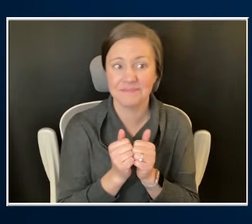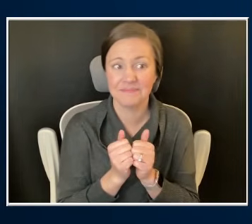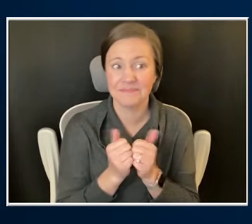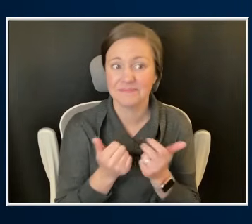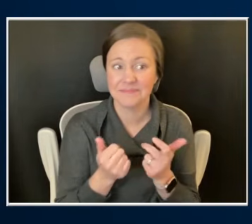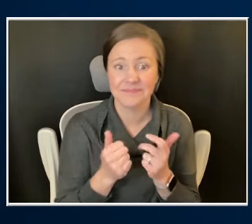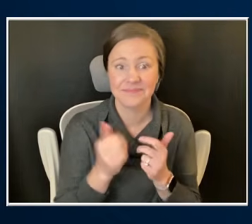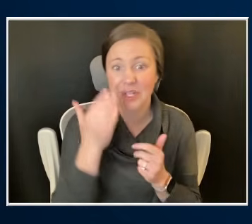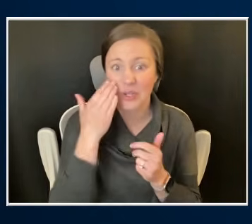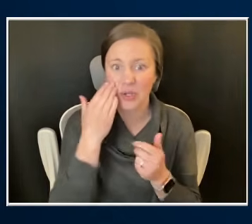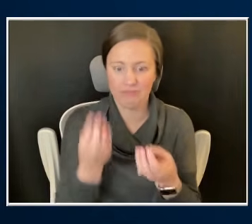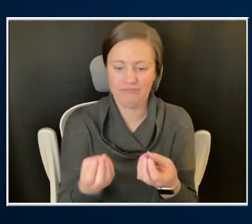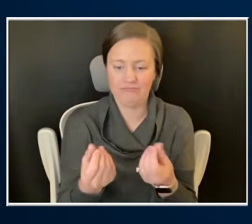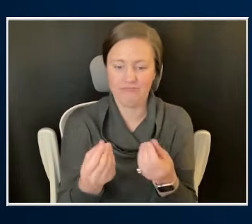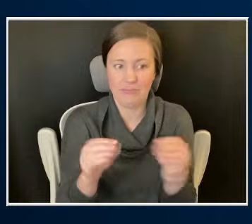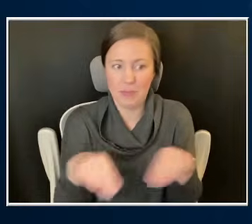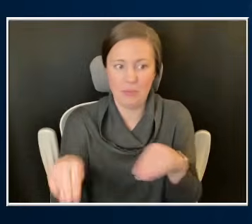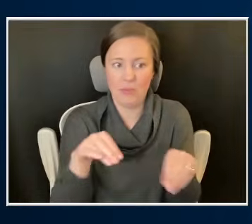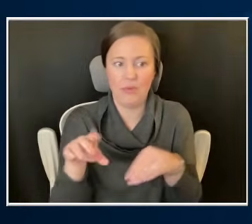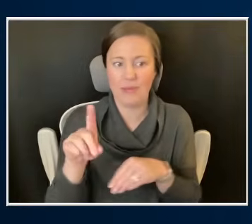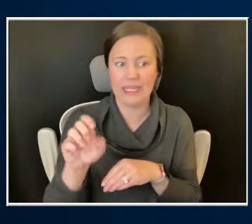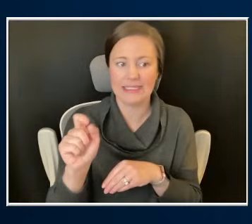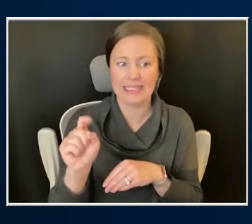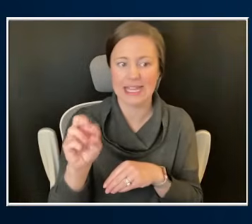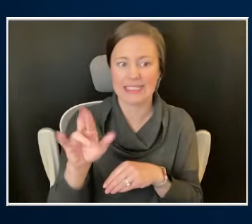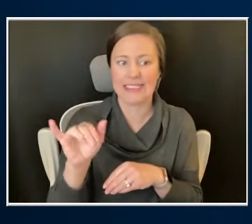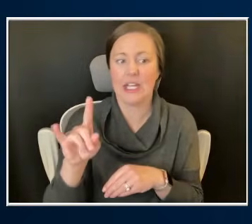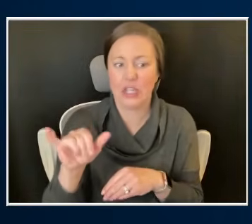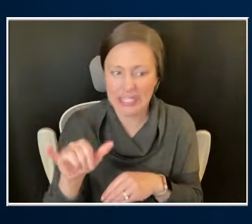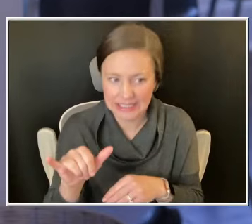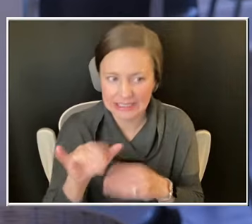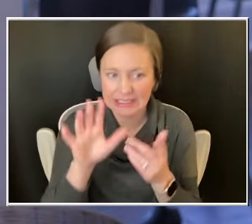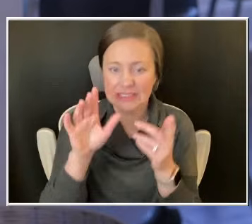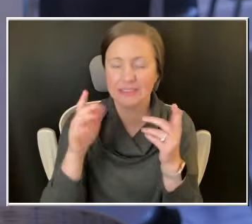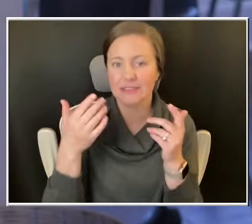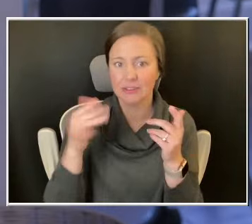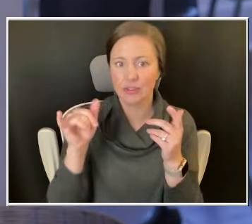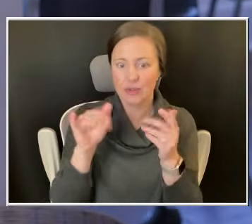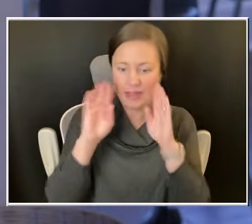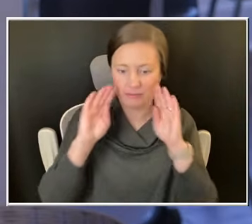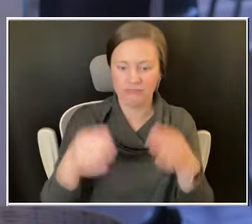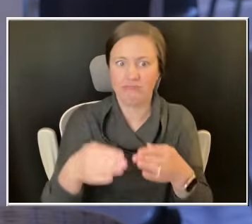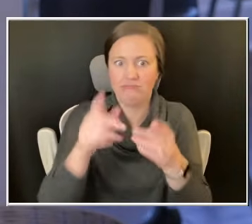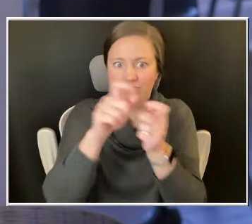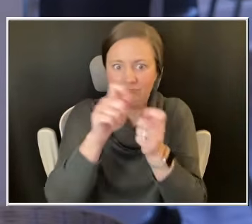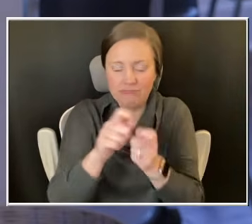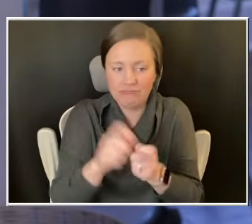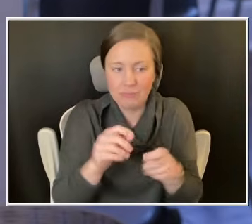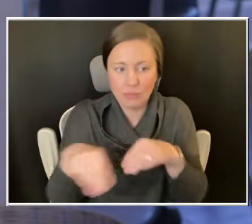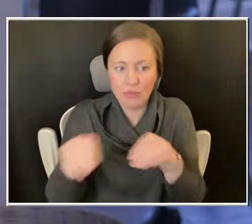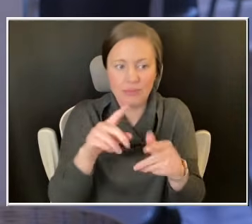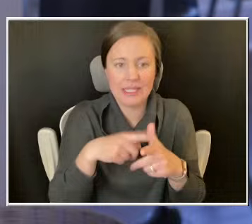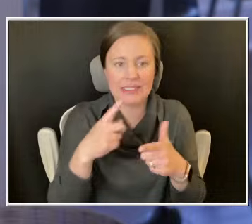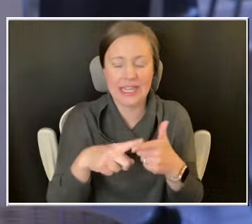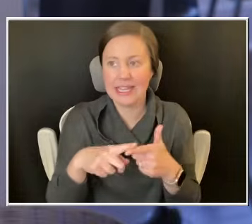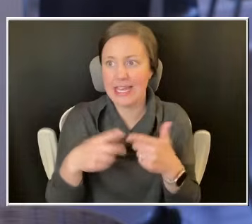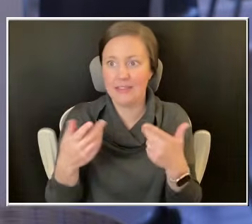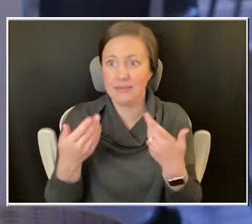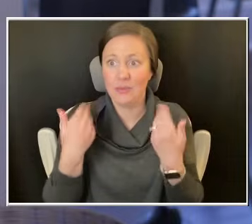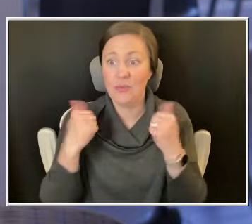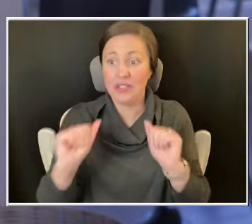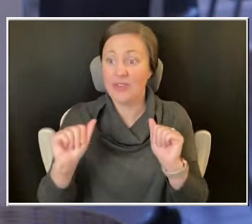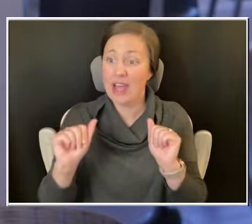dexterity with the prosthetic. And then we kind of transfer it into real life, which that's the hardest